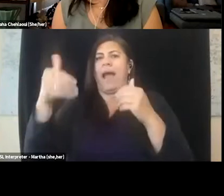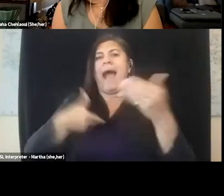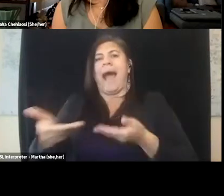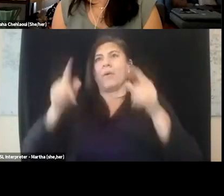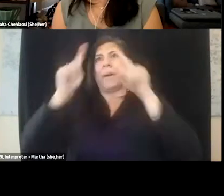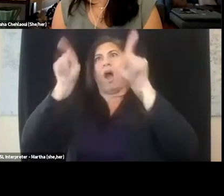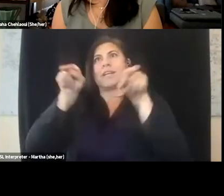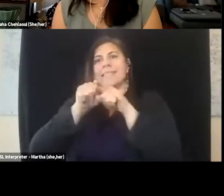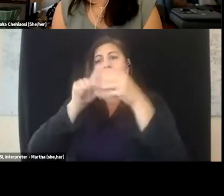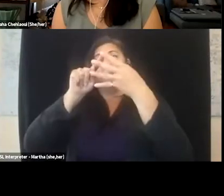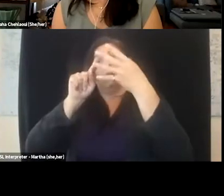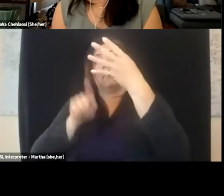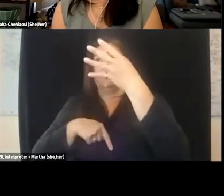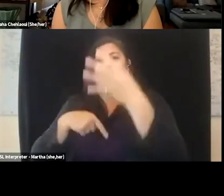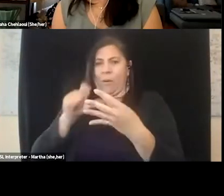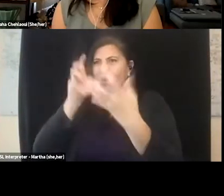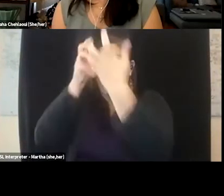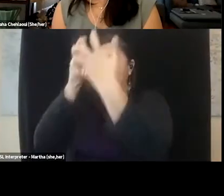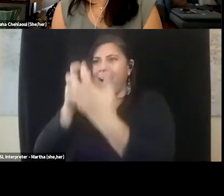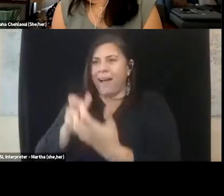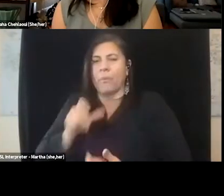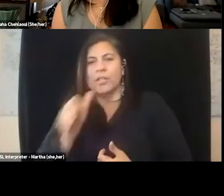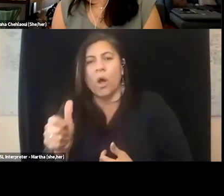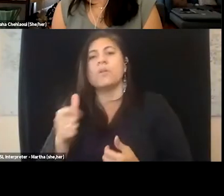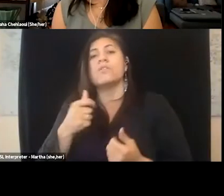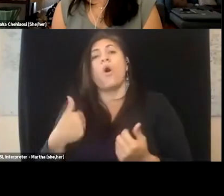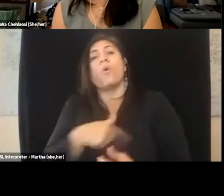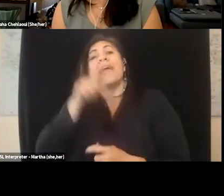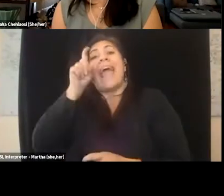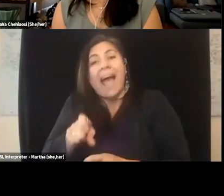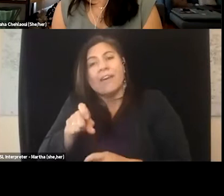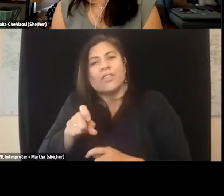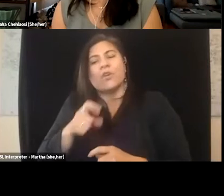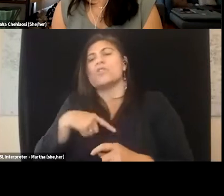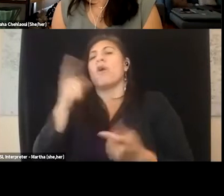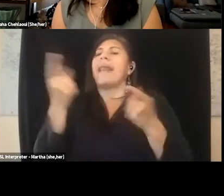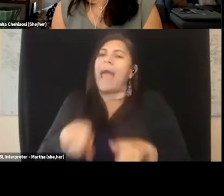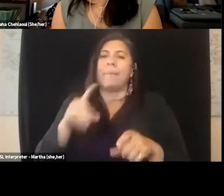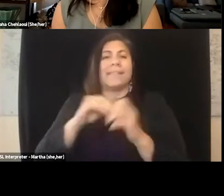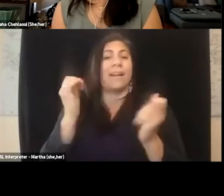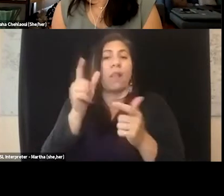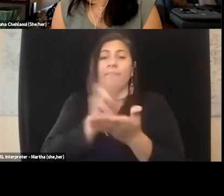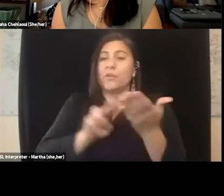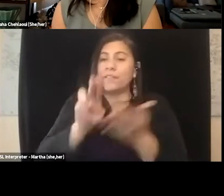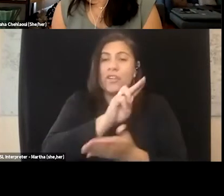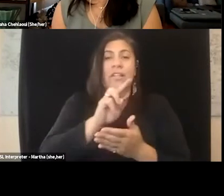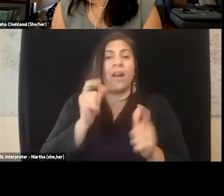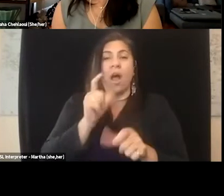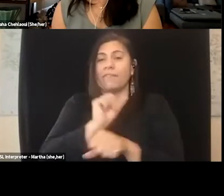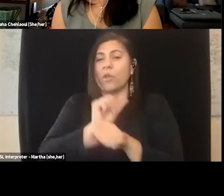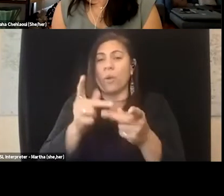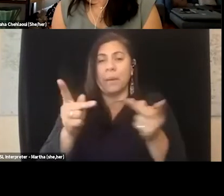businesses and in corporations, we have to fit into one of the hiring boxes. It happens across every university. It happens across all of those things. And so the data